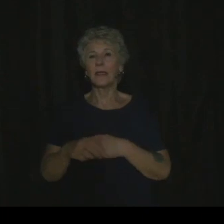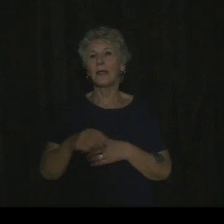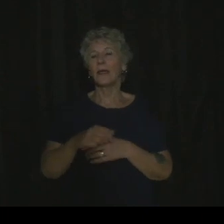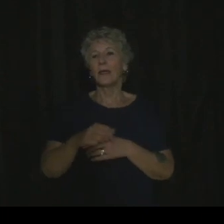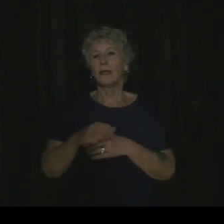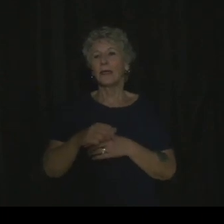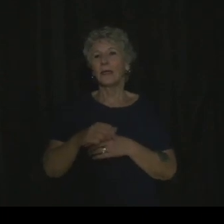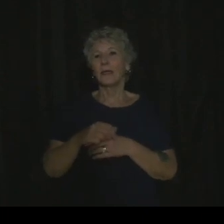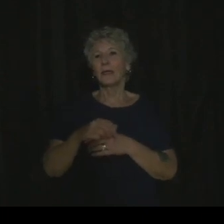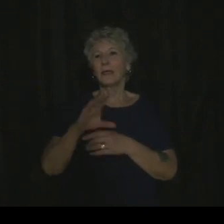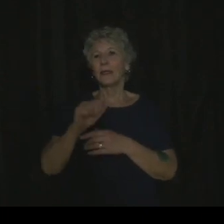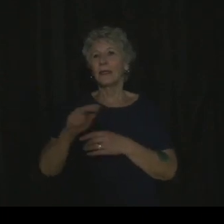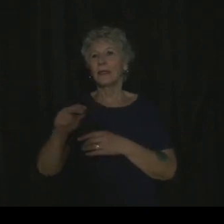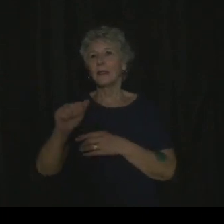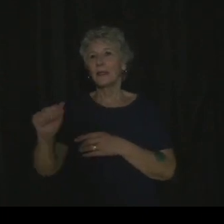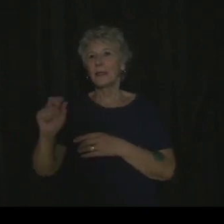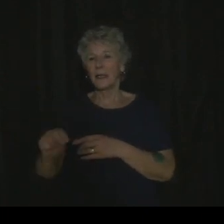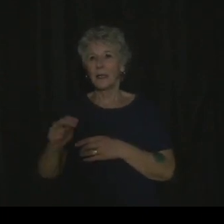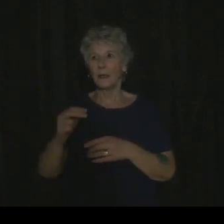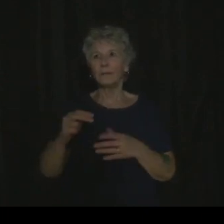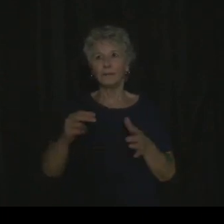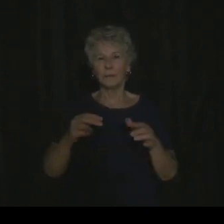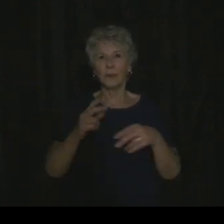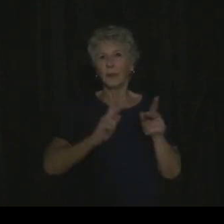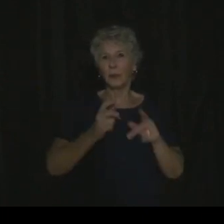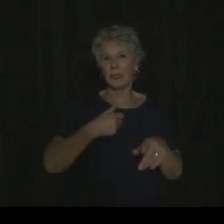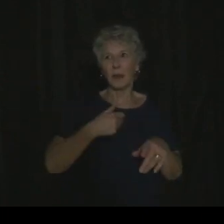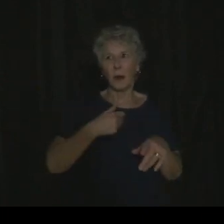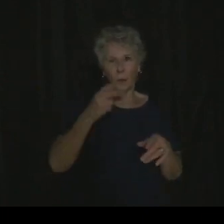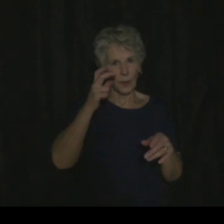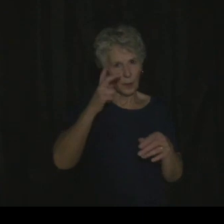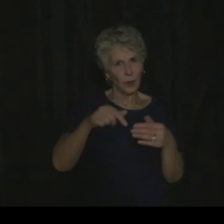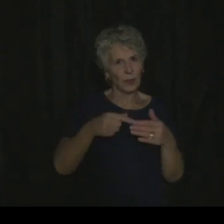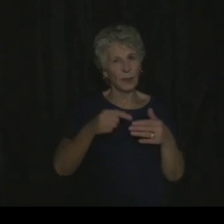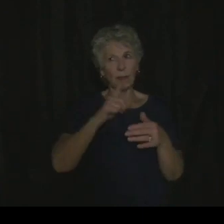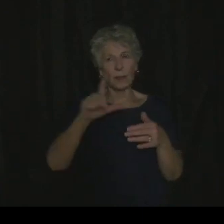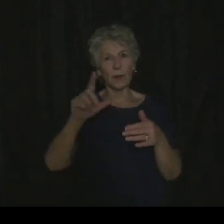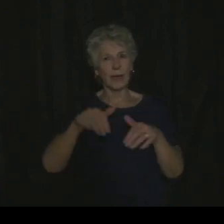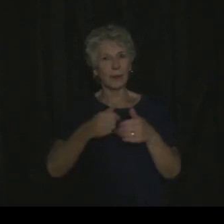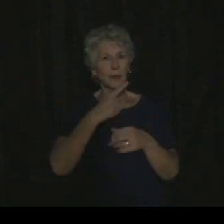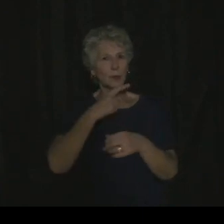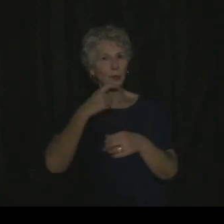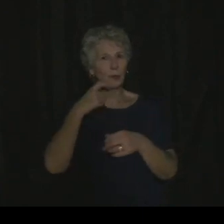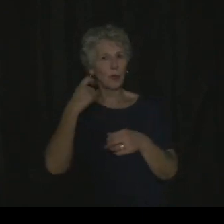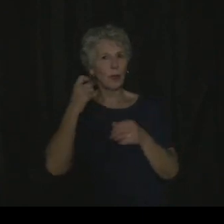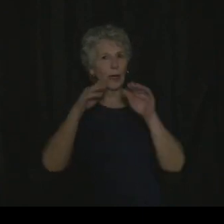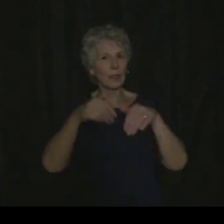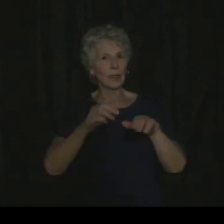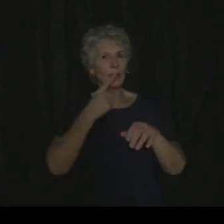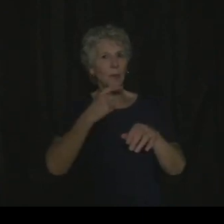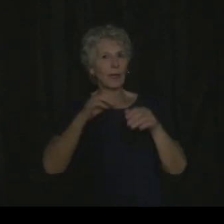about them. In Joshua 2:10, it says, we've heard how the Lord dried up the water of the Red Sea before you when you came from